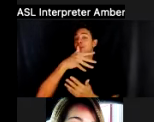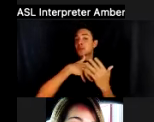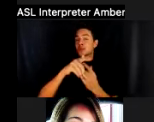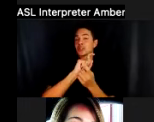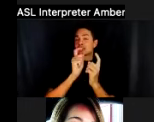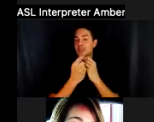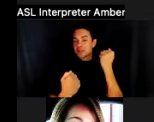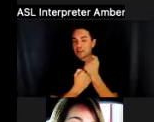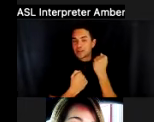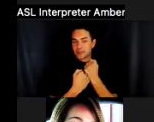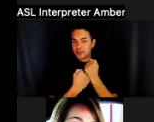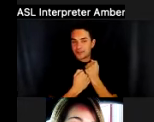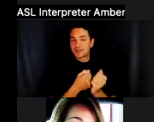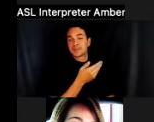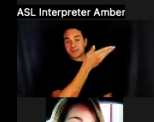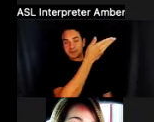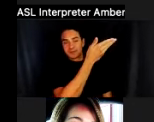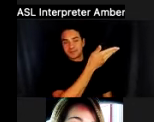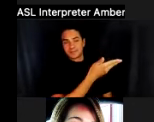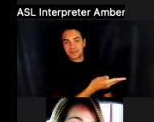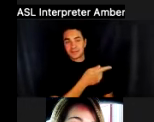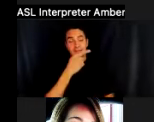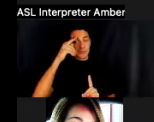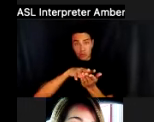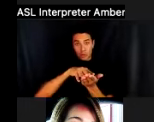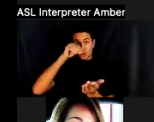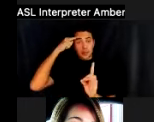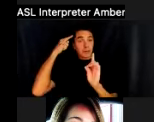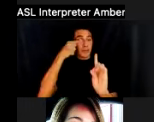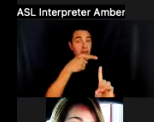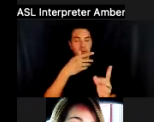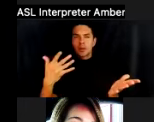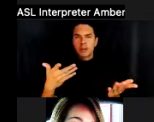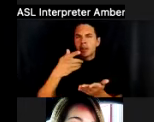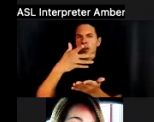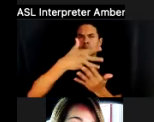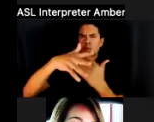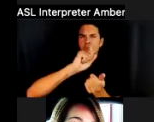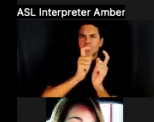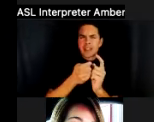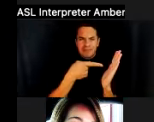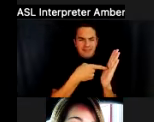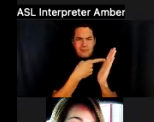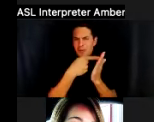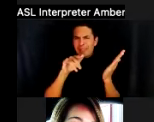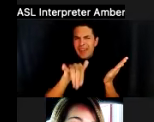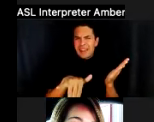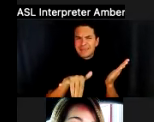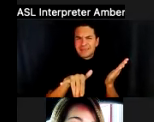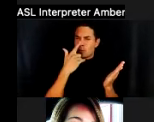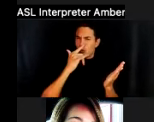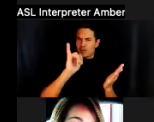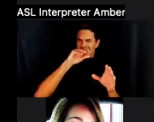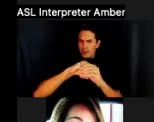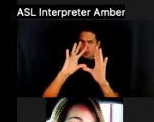this session today will be to define social change and what that looks like in tribal communities. So how are we able